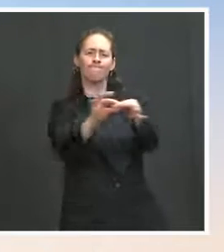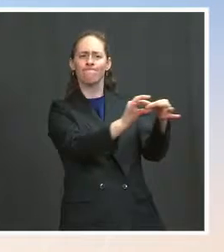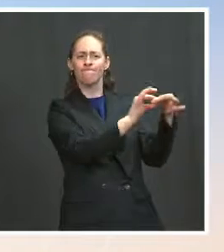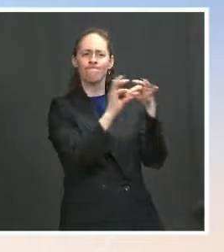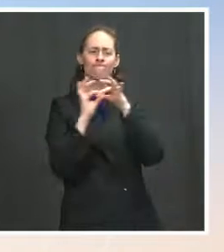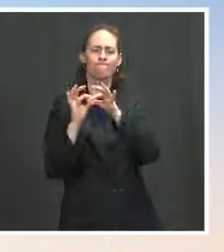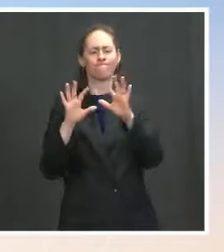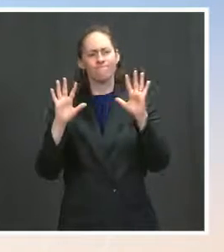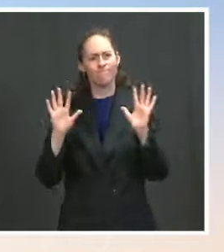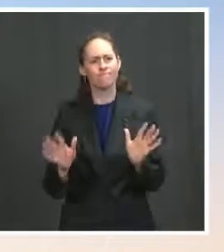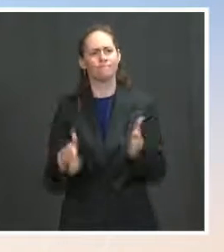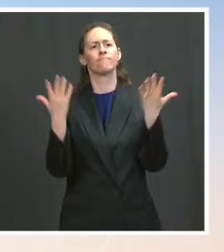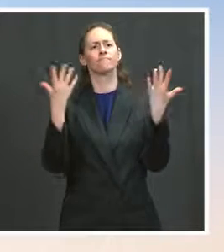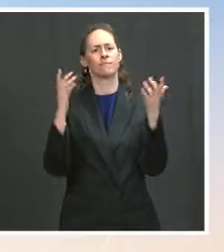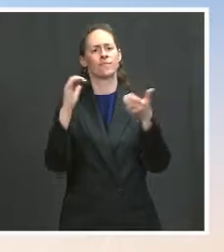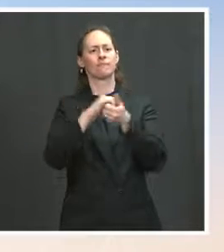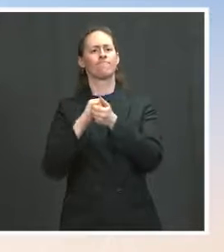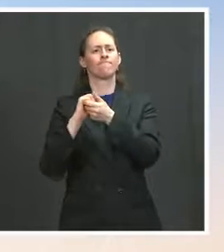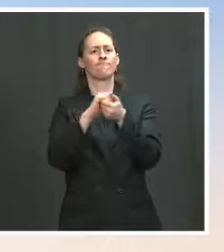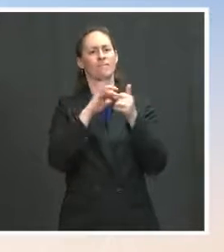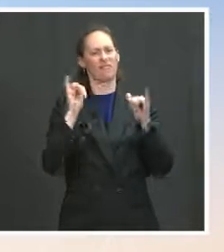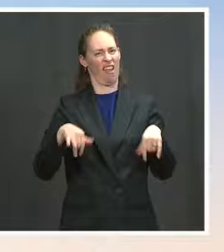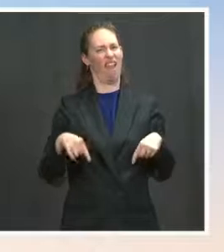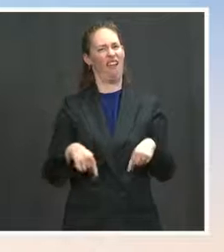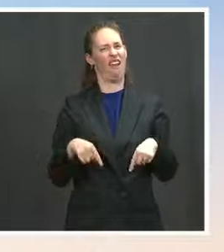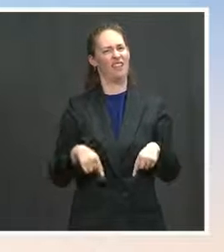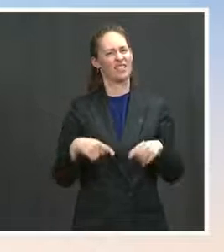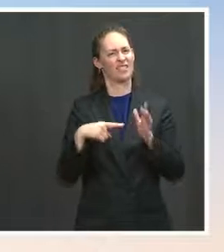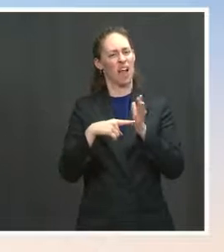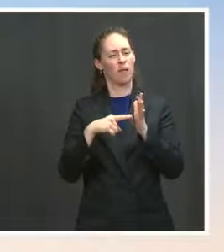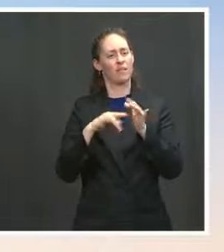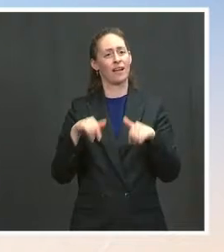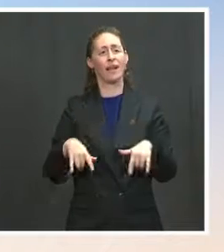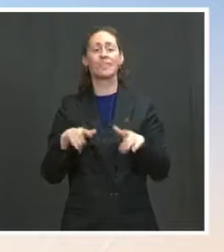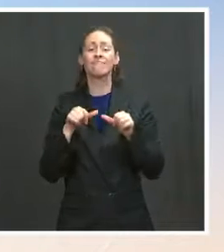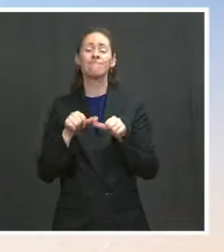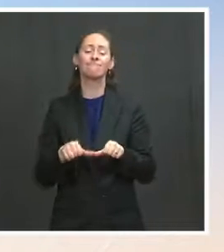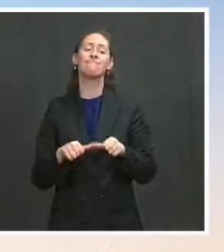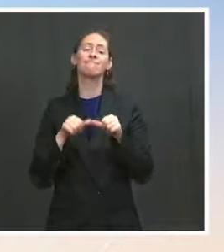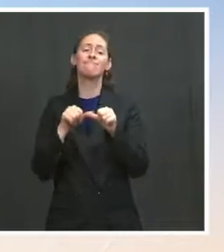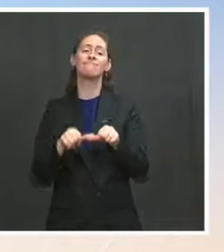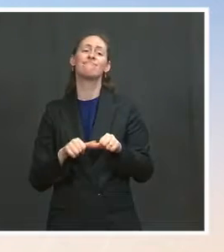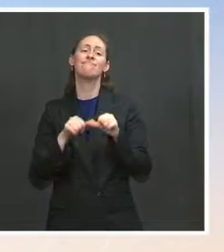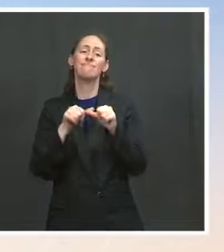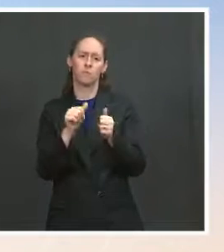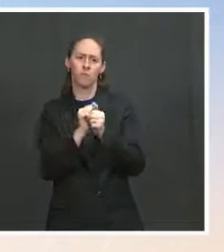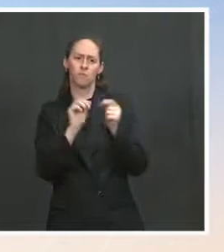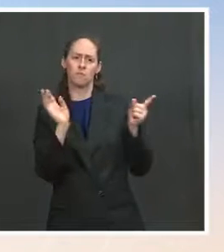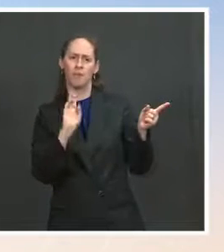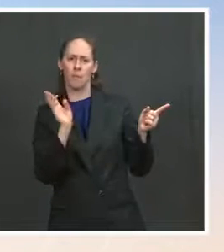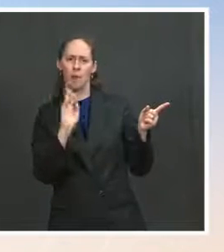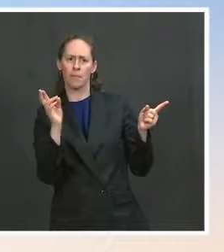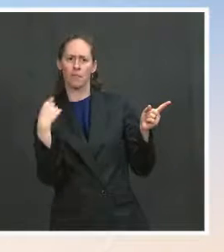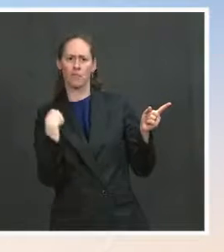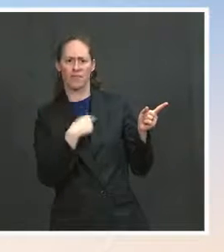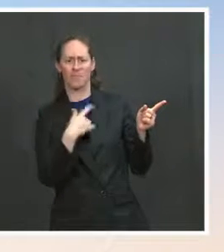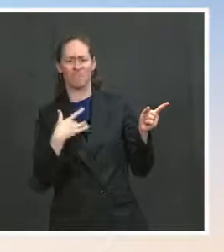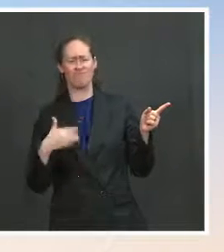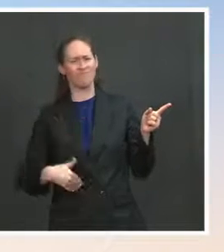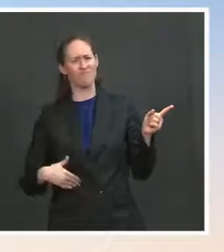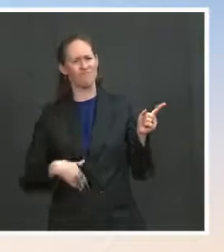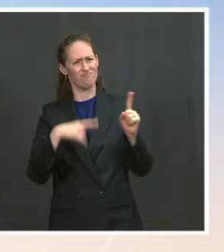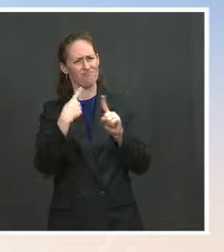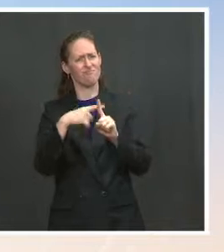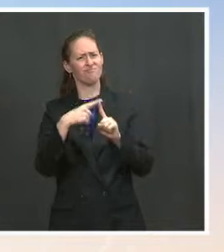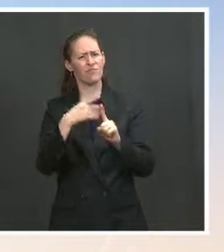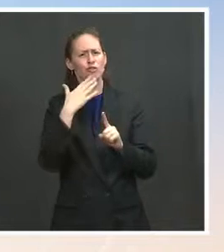an example of that. We're having ongoing discussions with Republicans. We feel that those discussions have been done in good faith. The president's looking forward to talking to